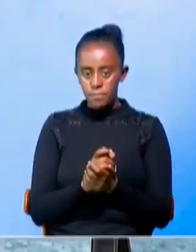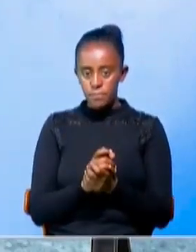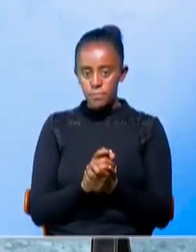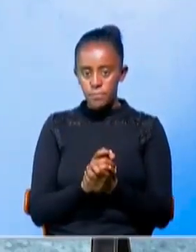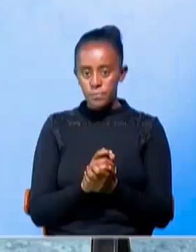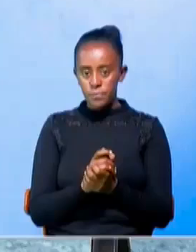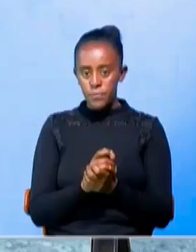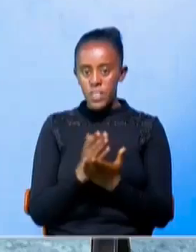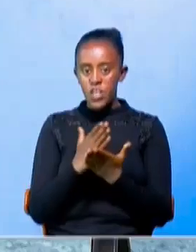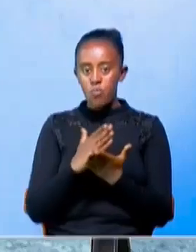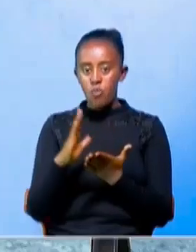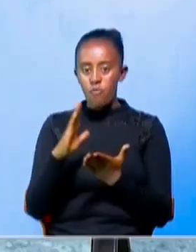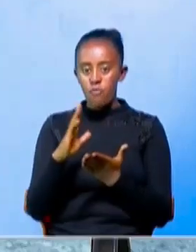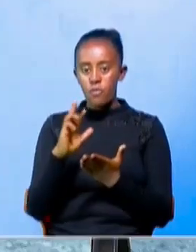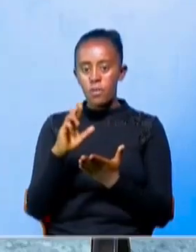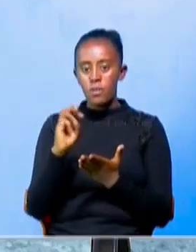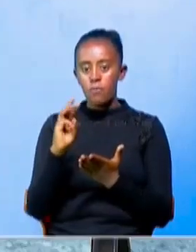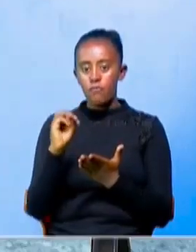Remove.